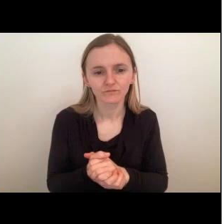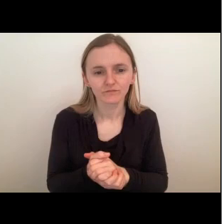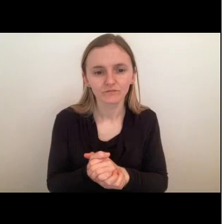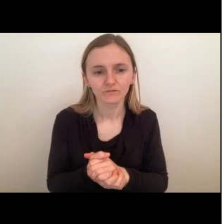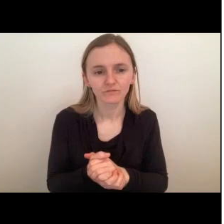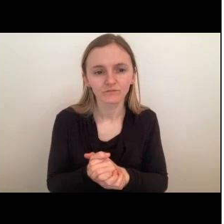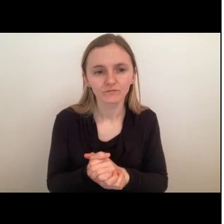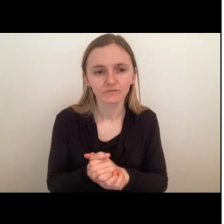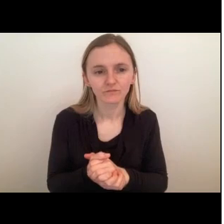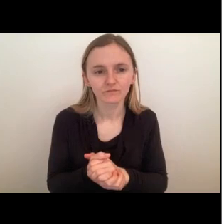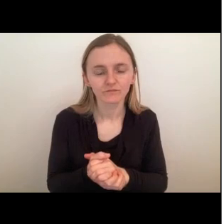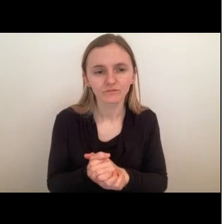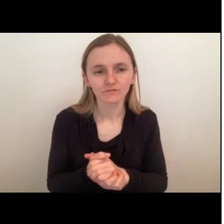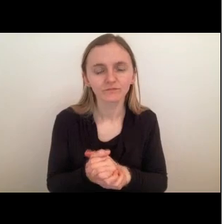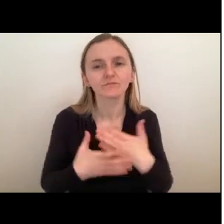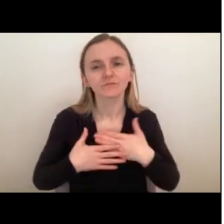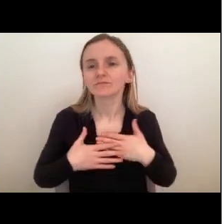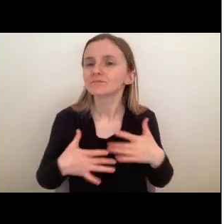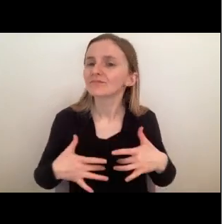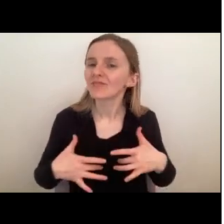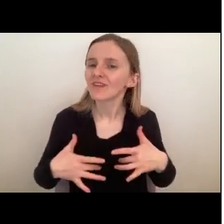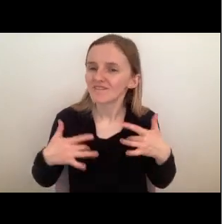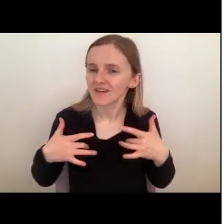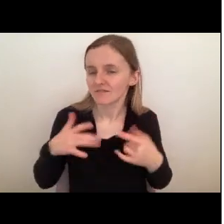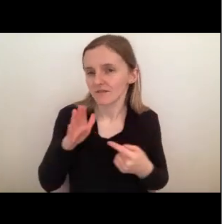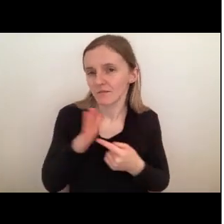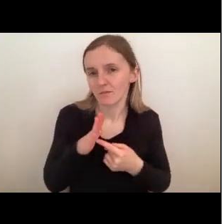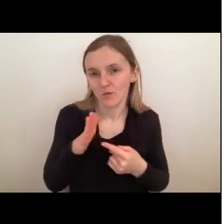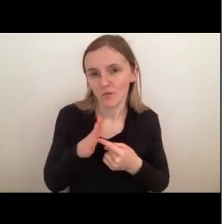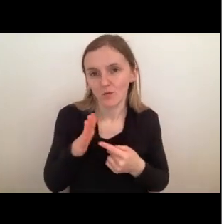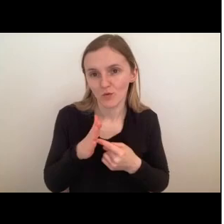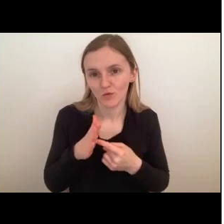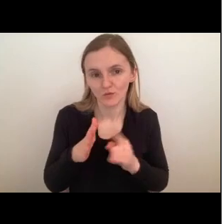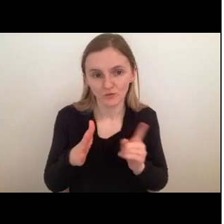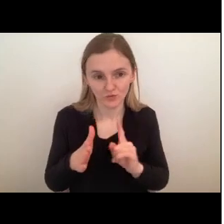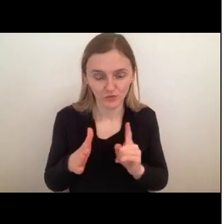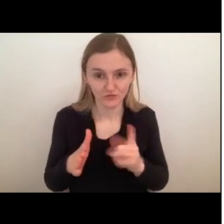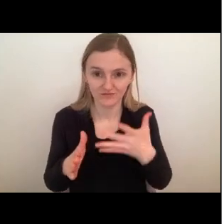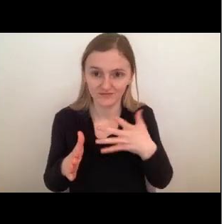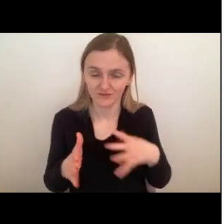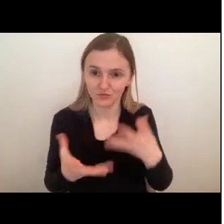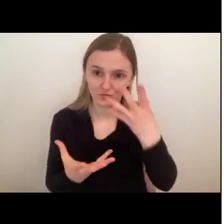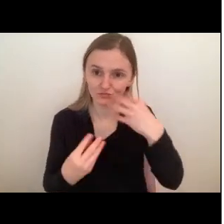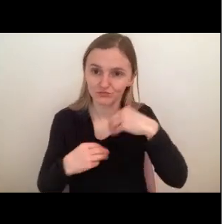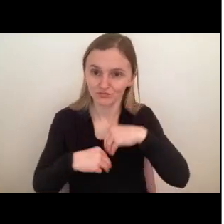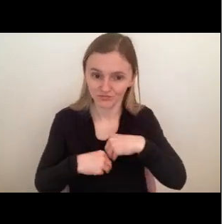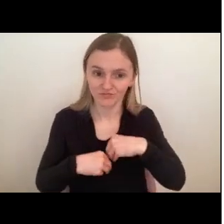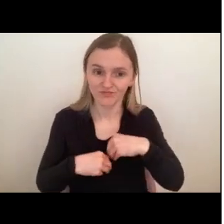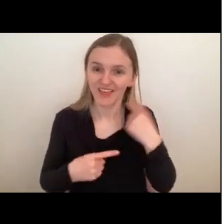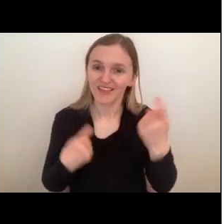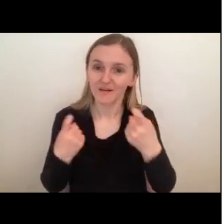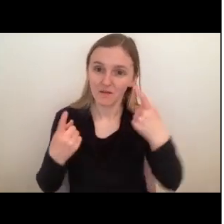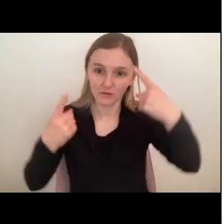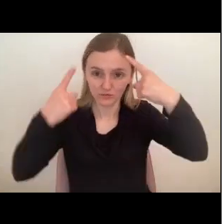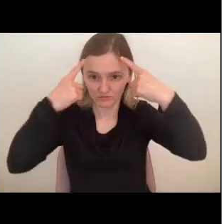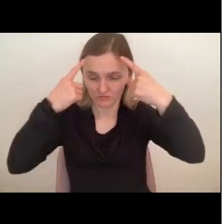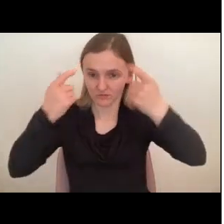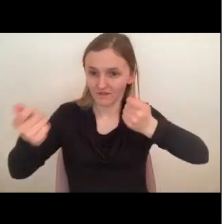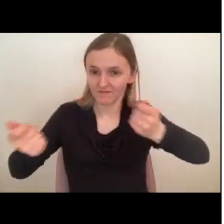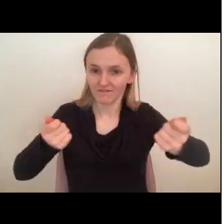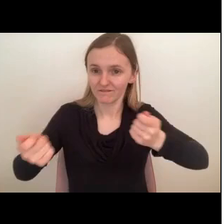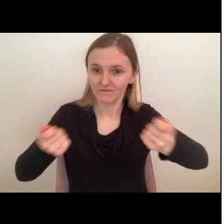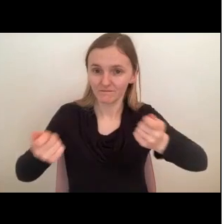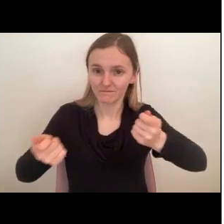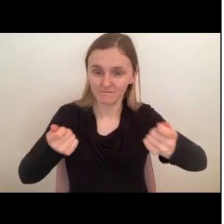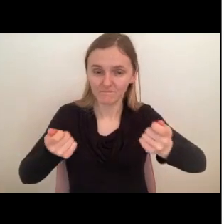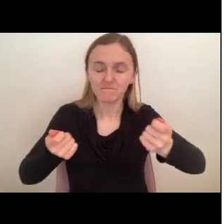that I feel we should take away in terms of those executive functions is in terms